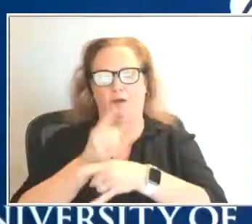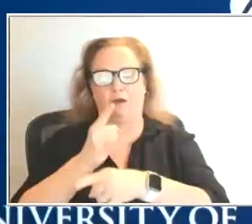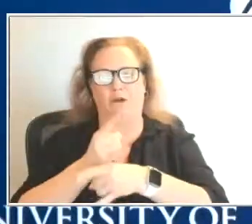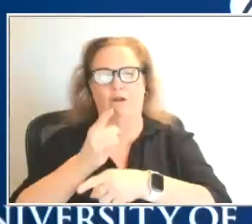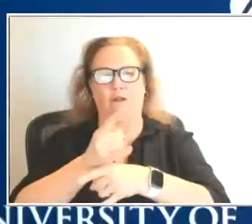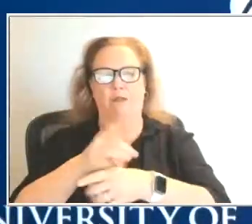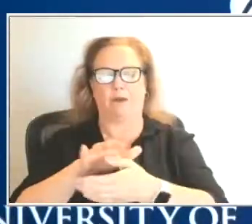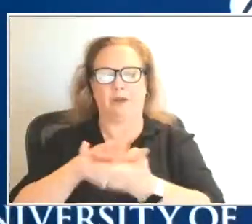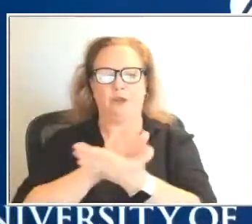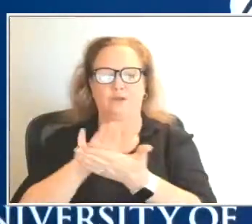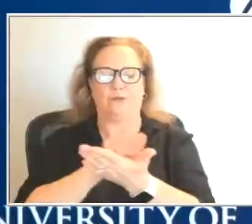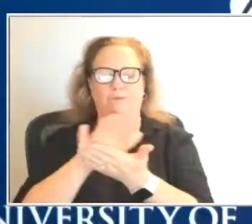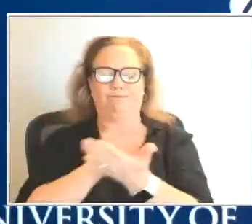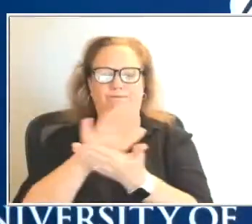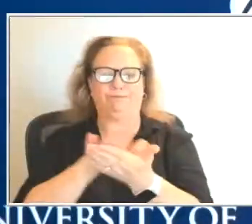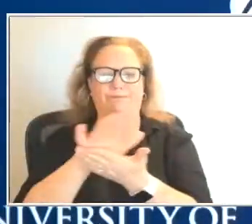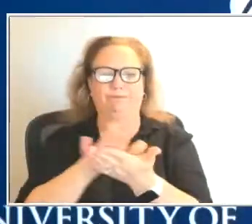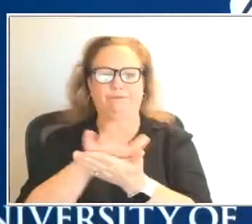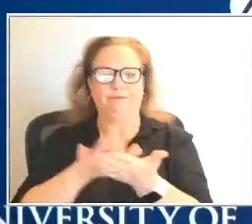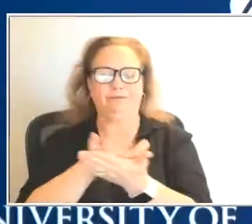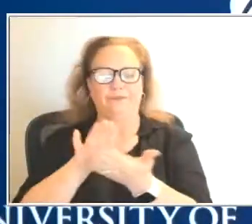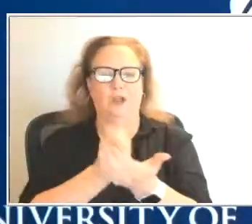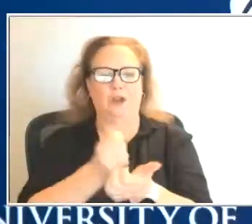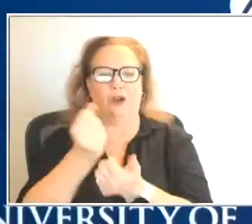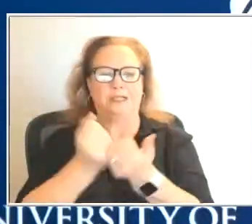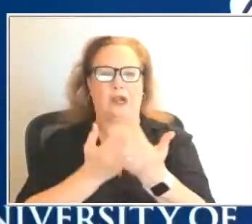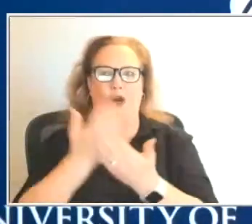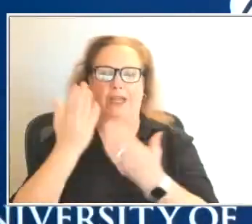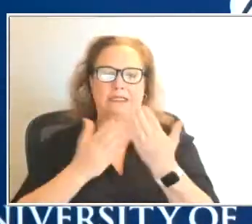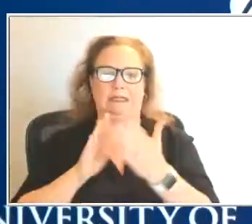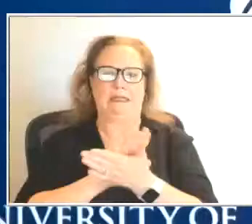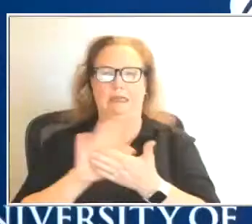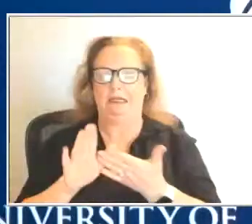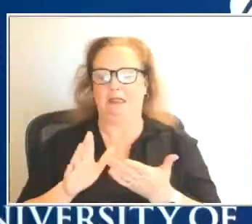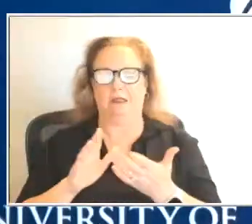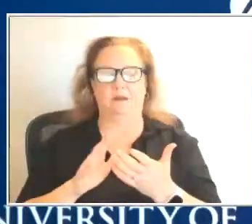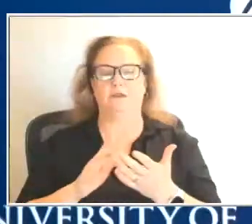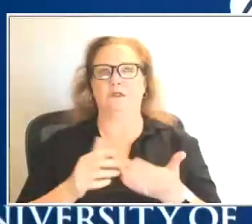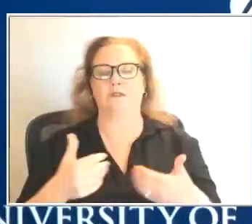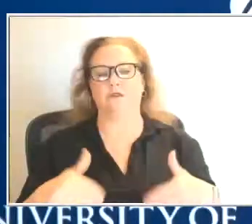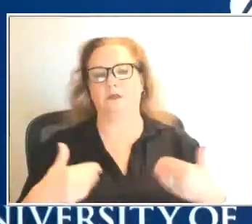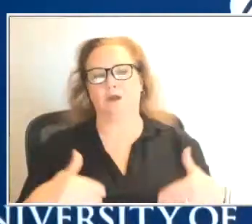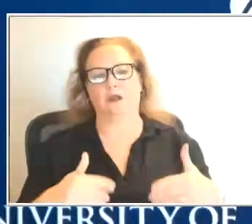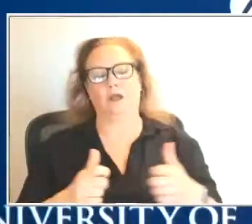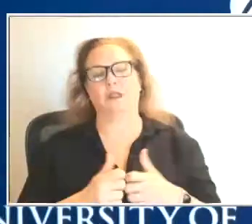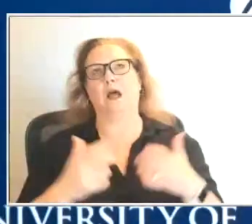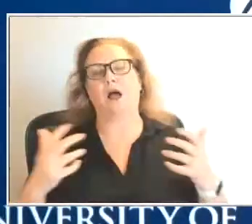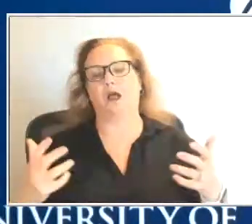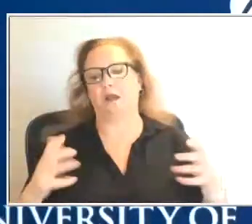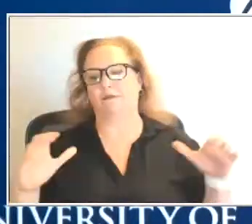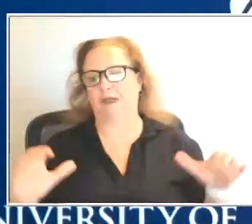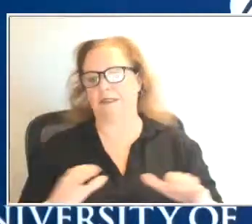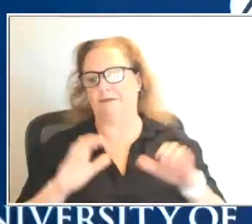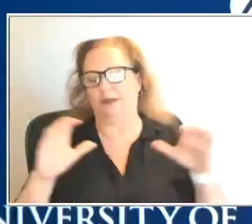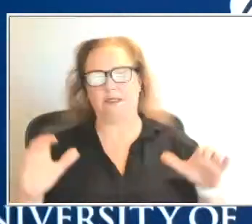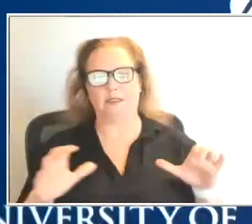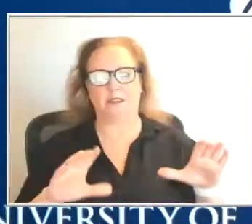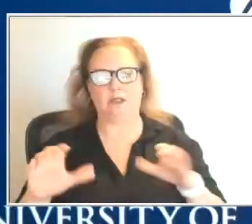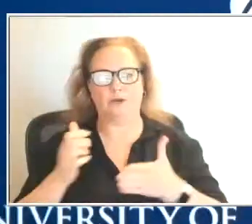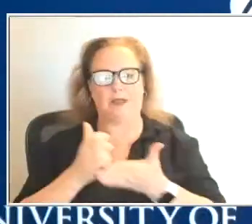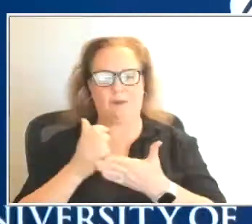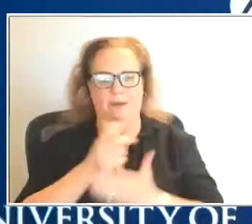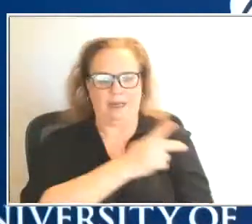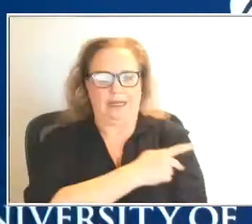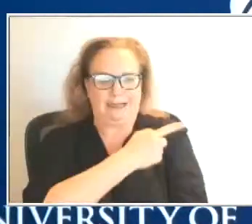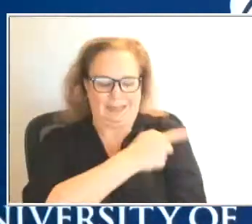hand sanitizer to do that, to keep our hands clean. So they have just a lot of activities that they do to help keep patients